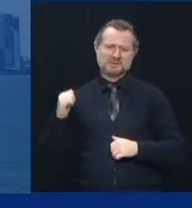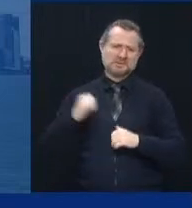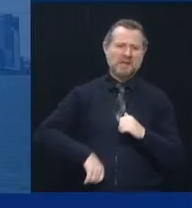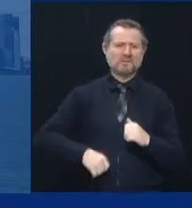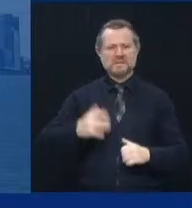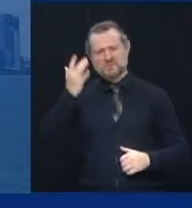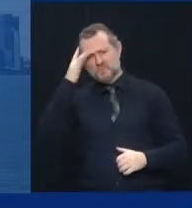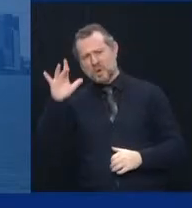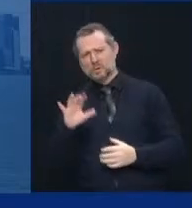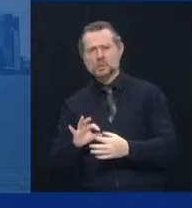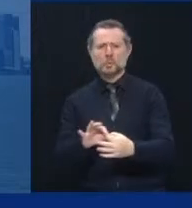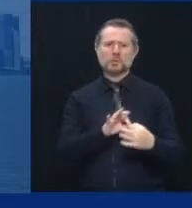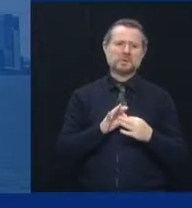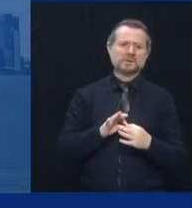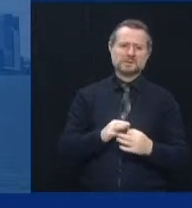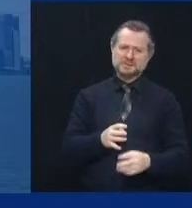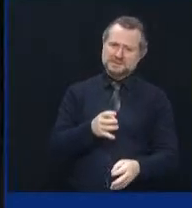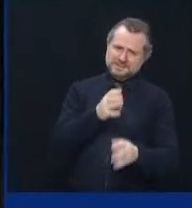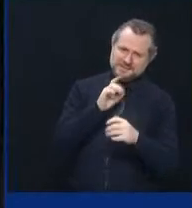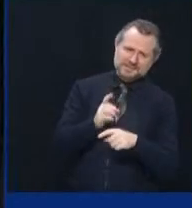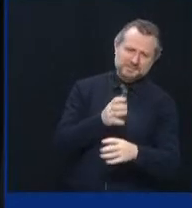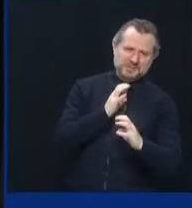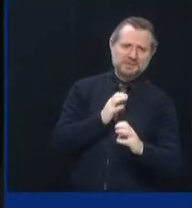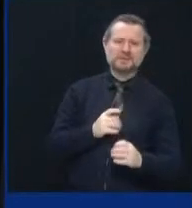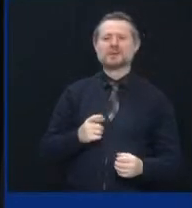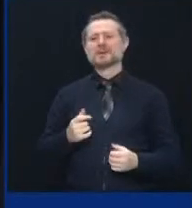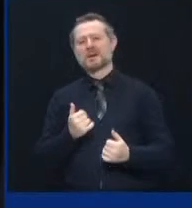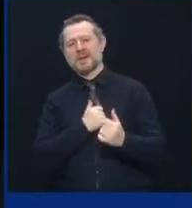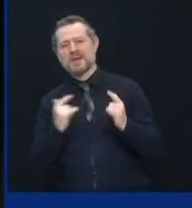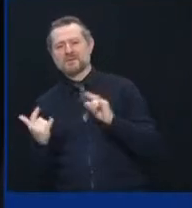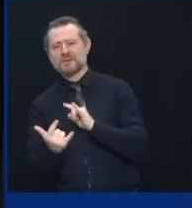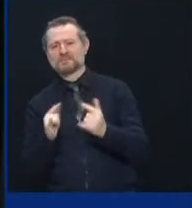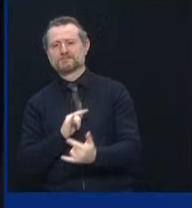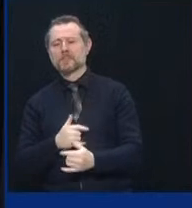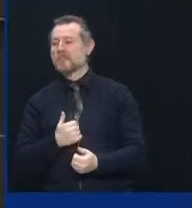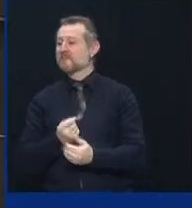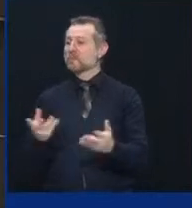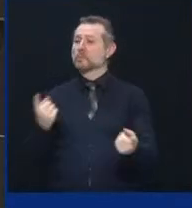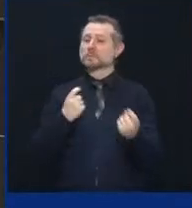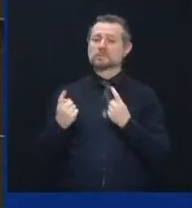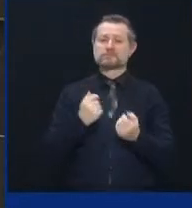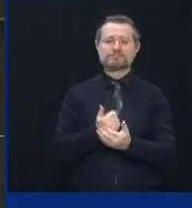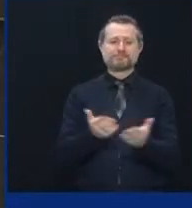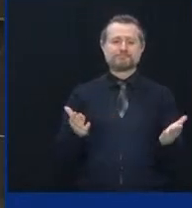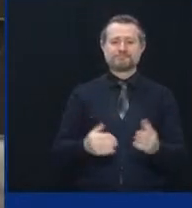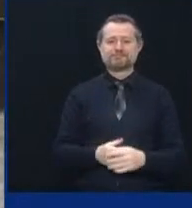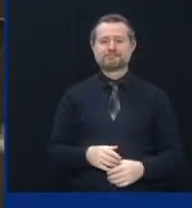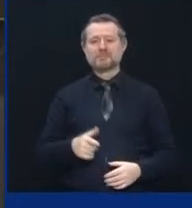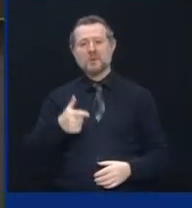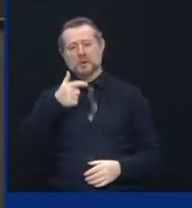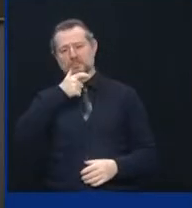united, discipline loving. Let's take a couple of questions. Operator.